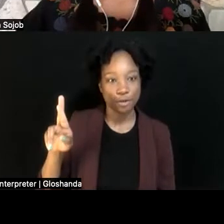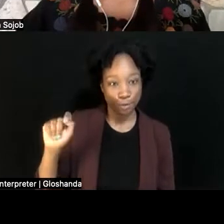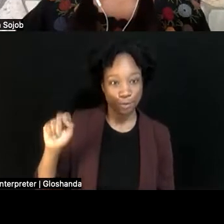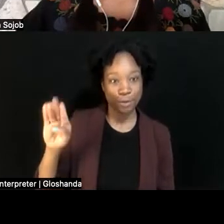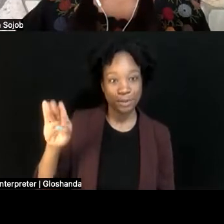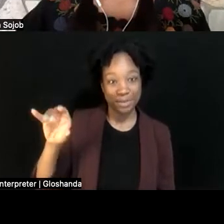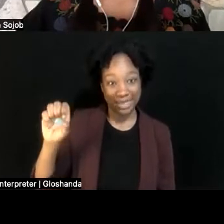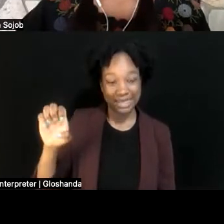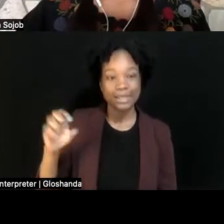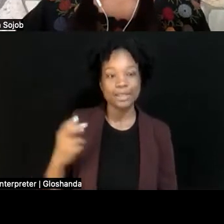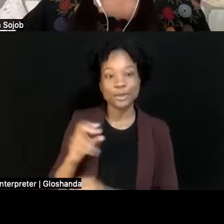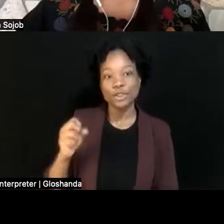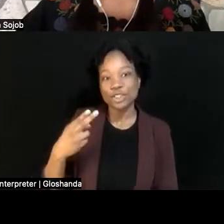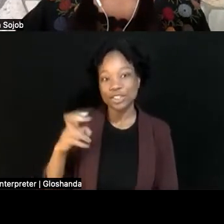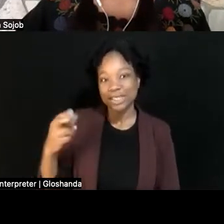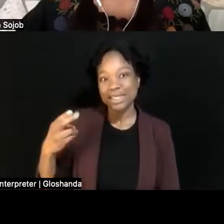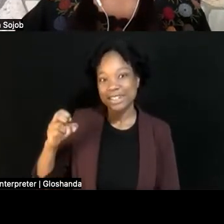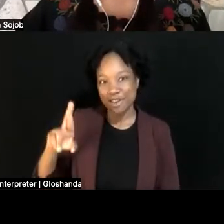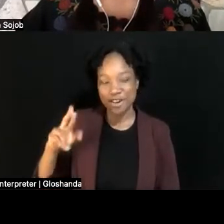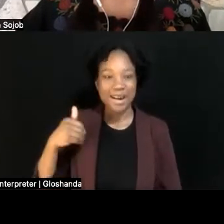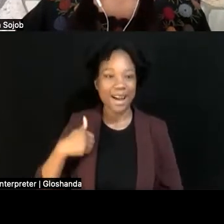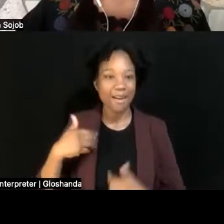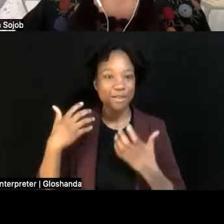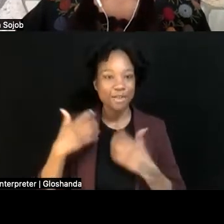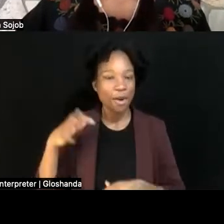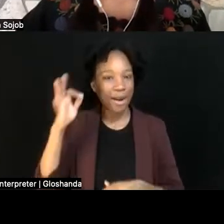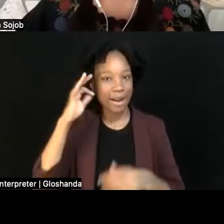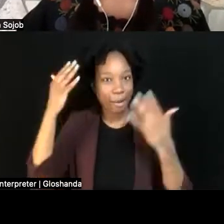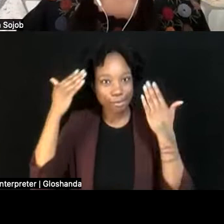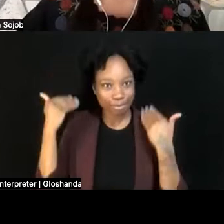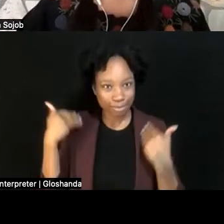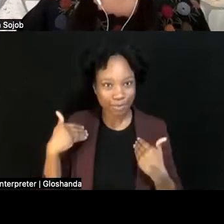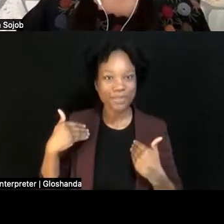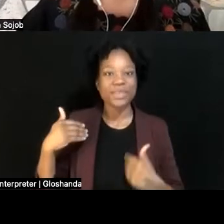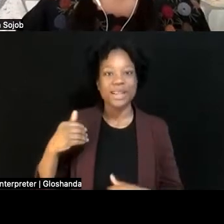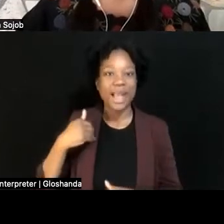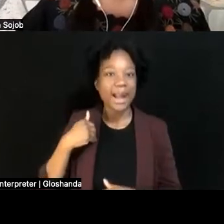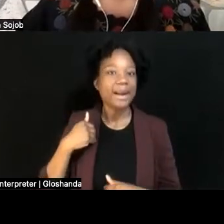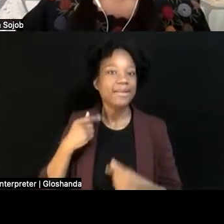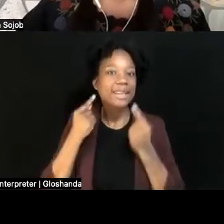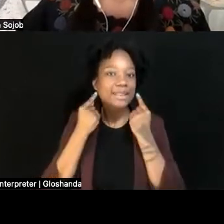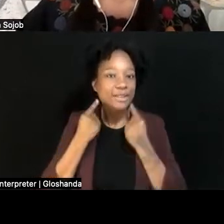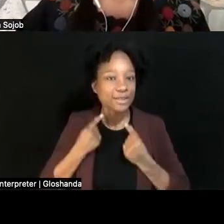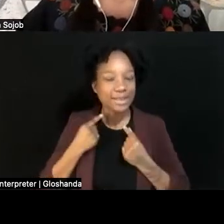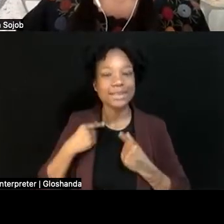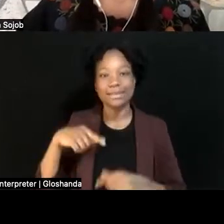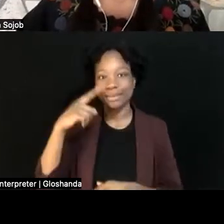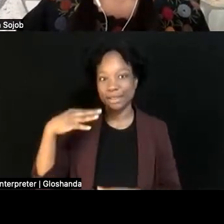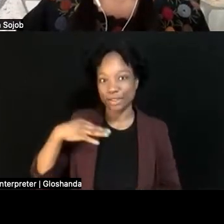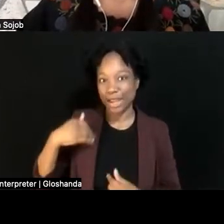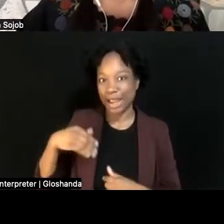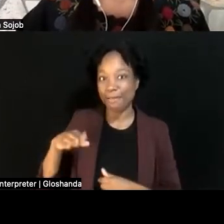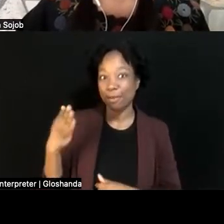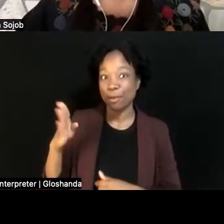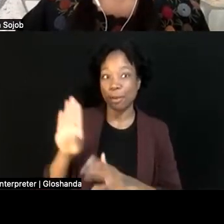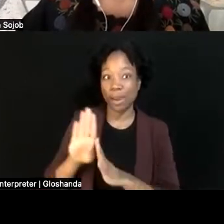bangs. Those were a new Zoom edition with a blue background behind me with Kin Theory, an initiative I'm working on with Mia